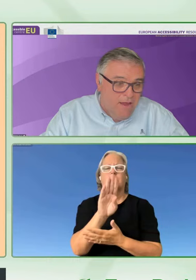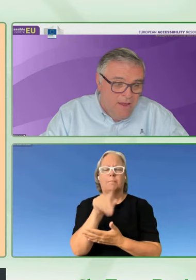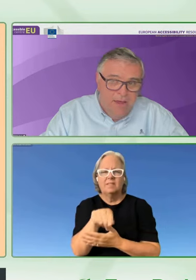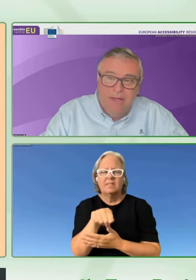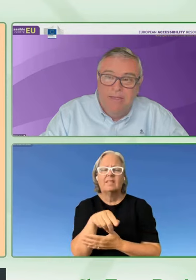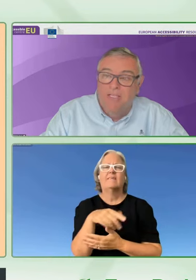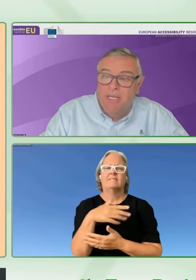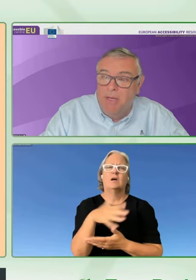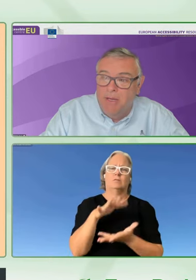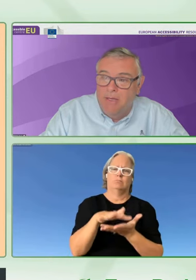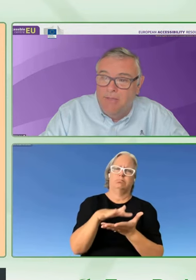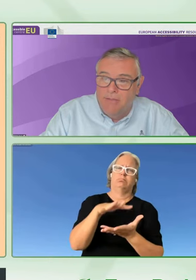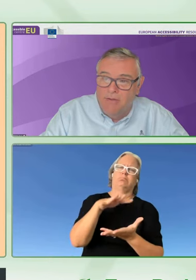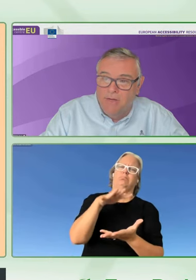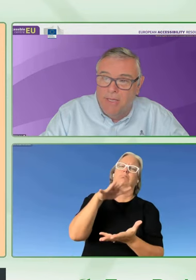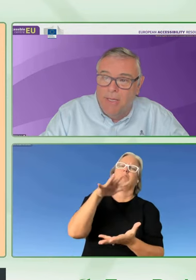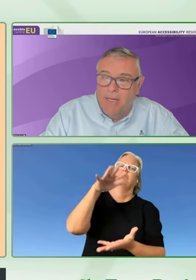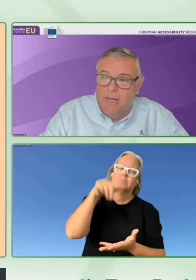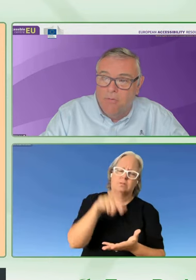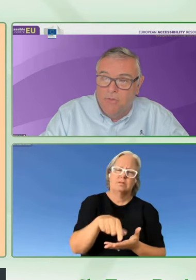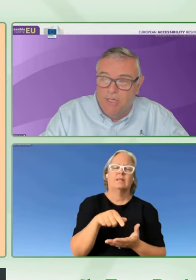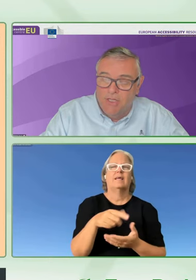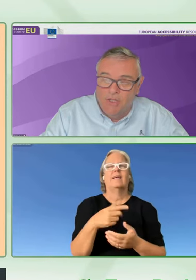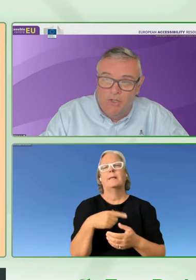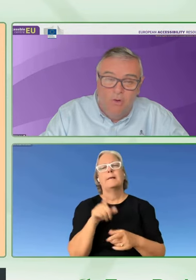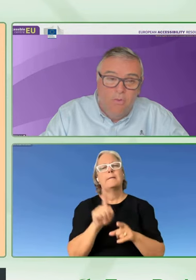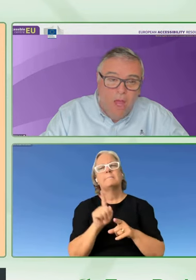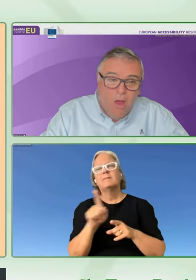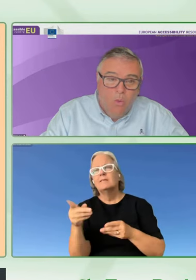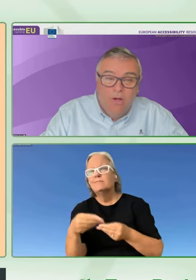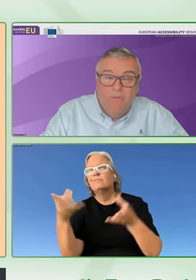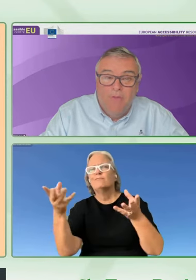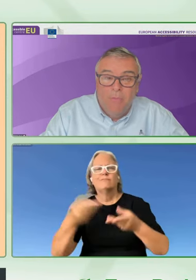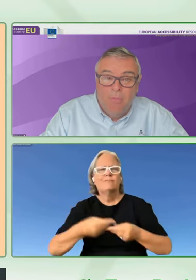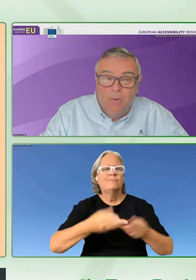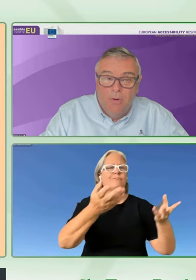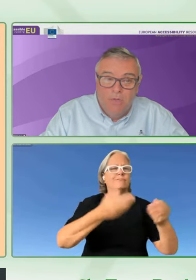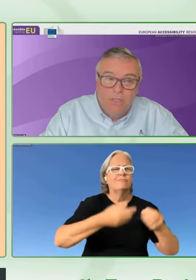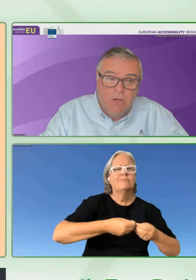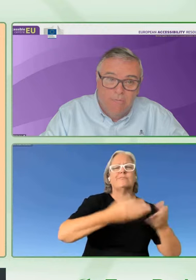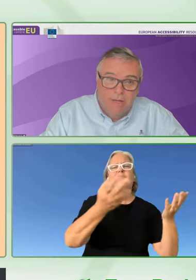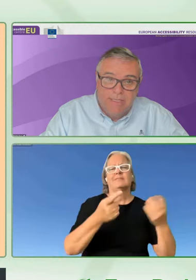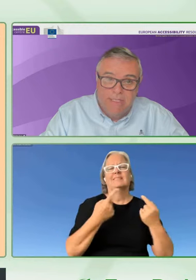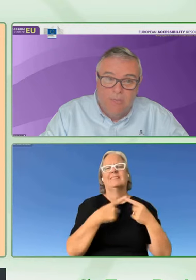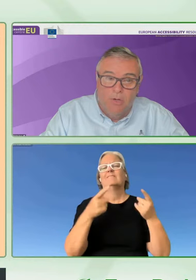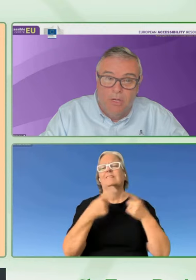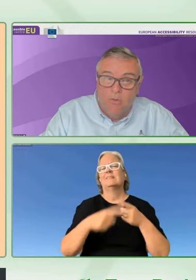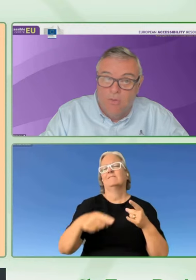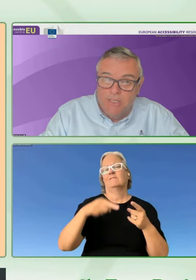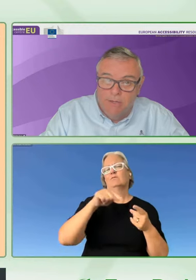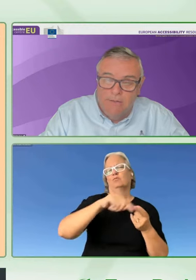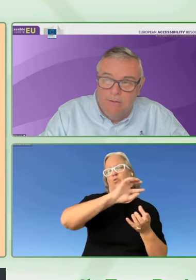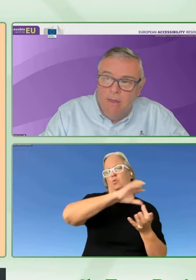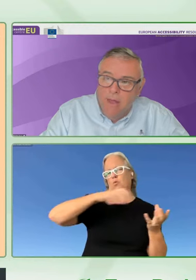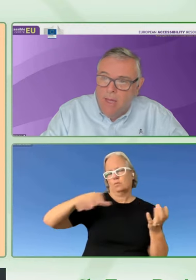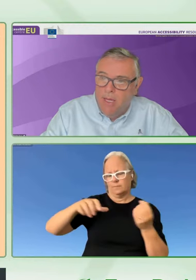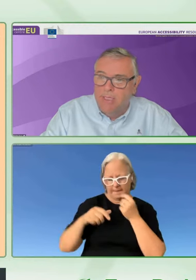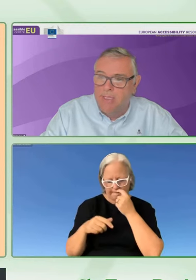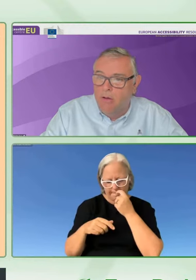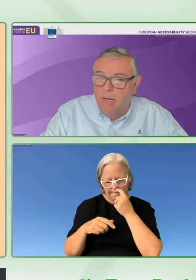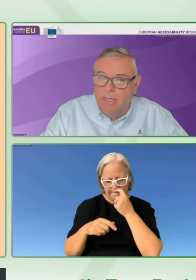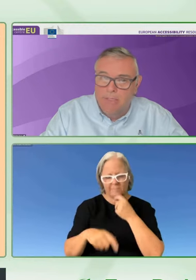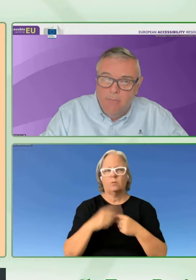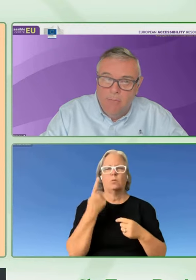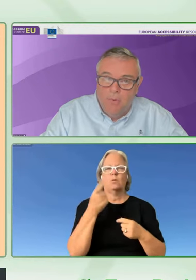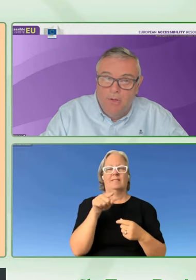it's disseminated in the different countries. So one of the purposes of AccessibleEU Center